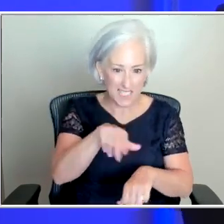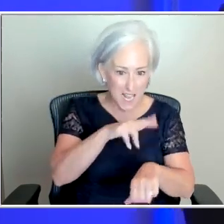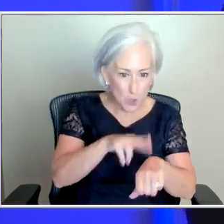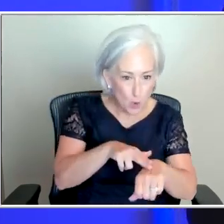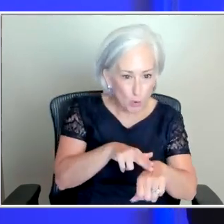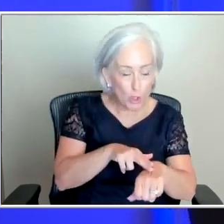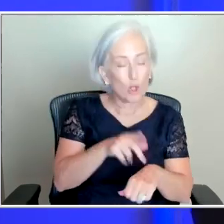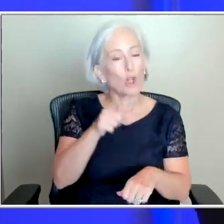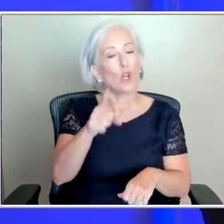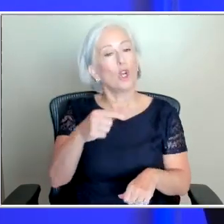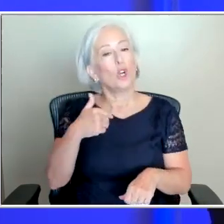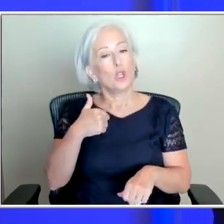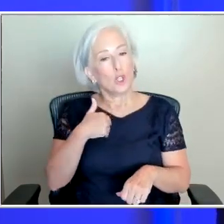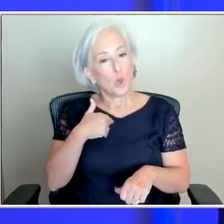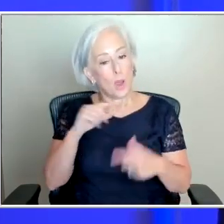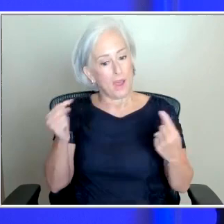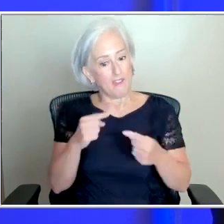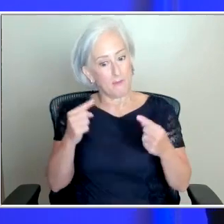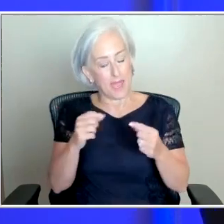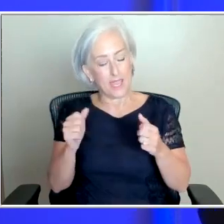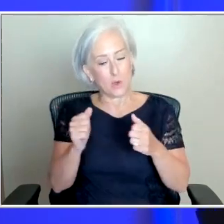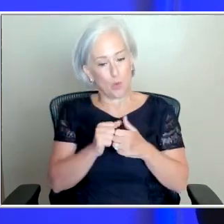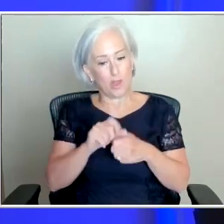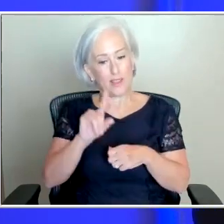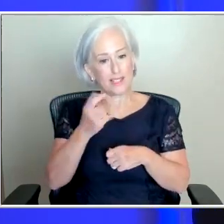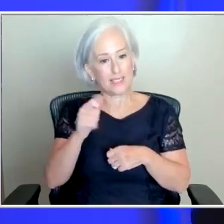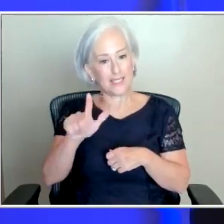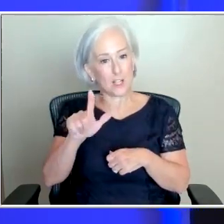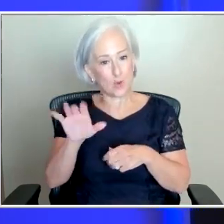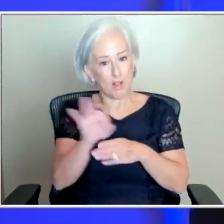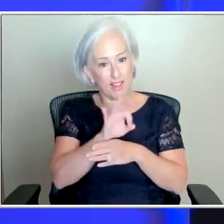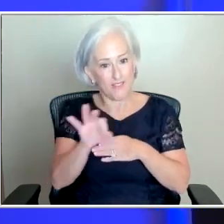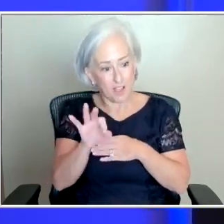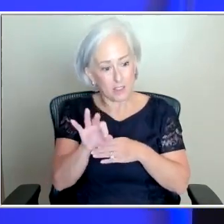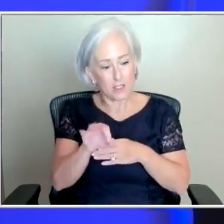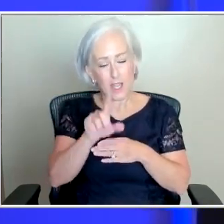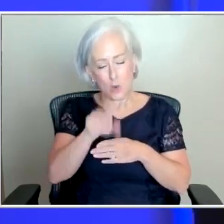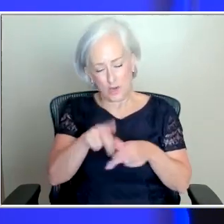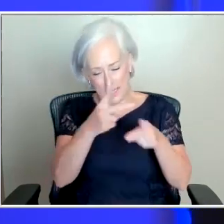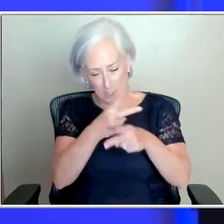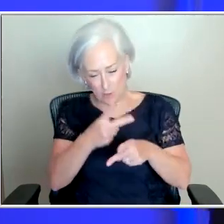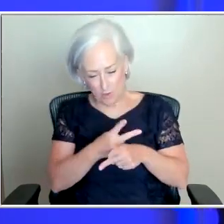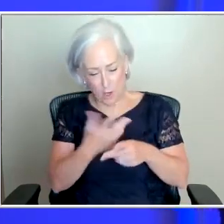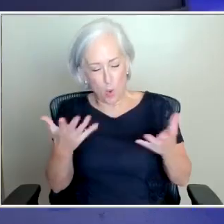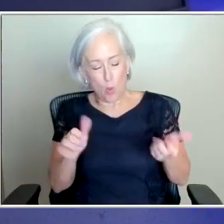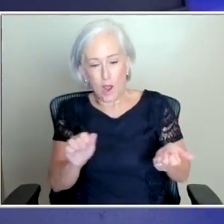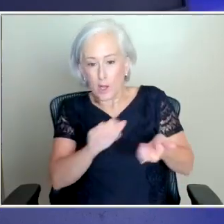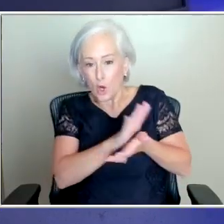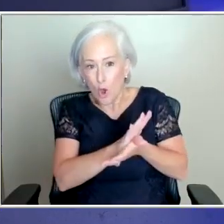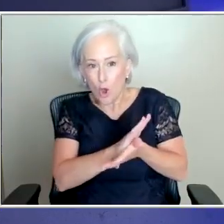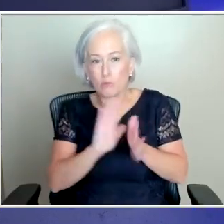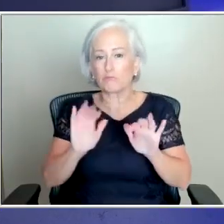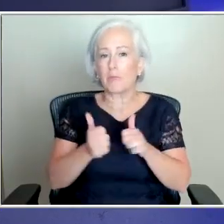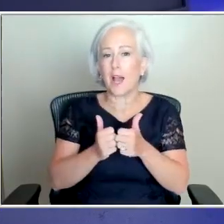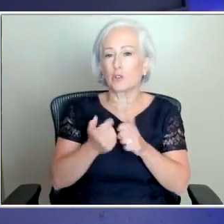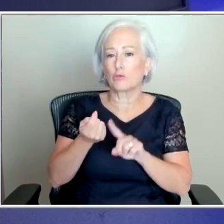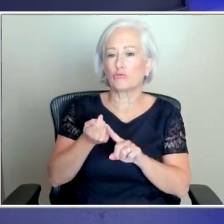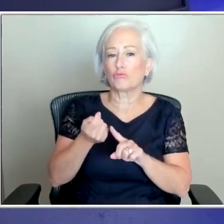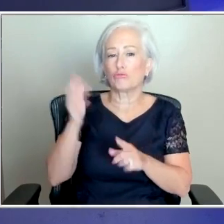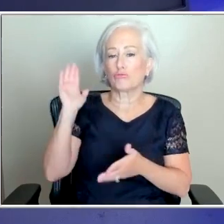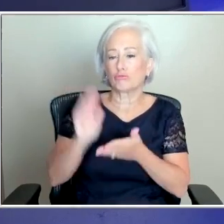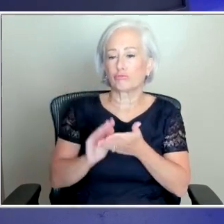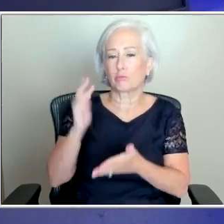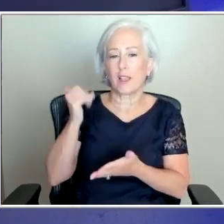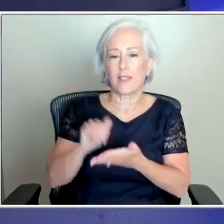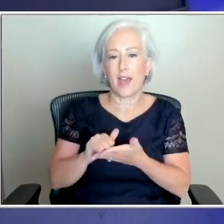with sexual function, we need to find the cause of that and help to treat it to eliminate it. So we talked about Kegels. So when we